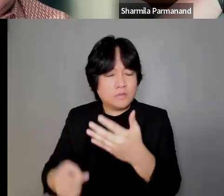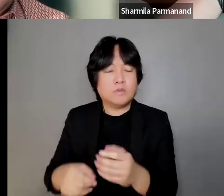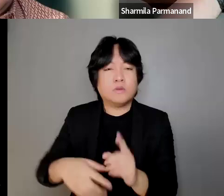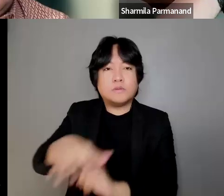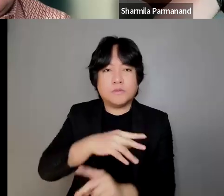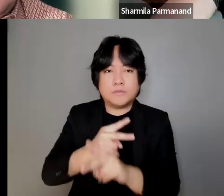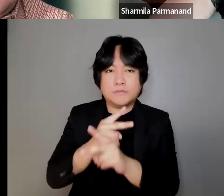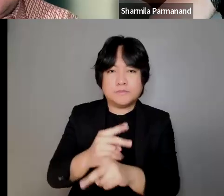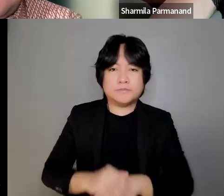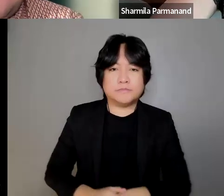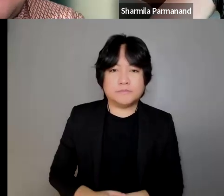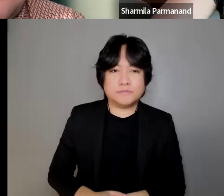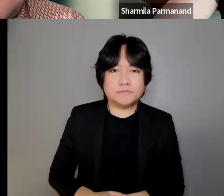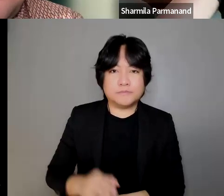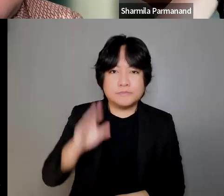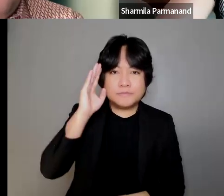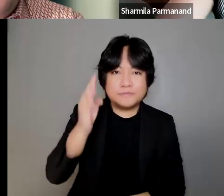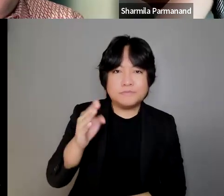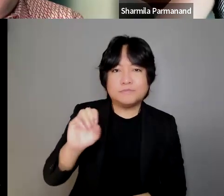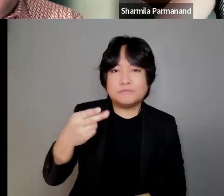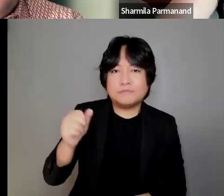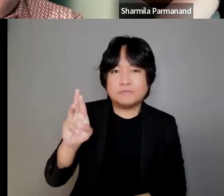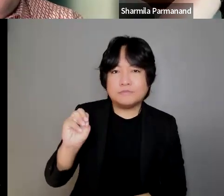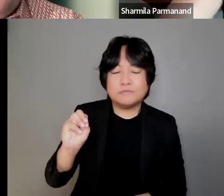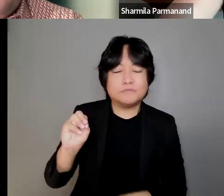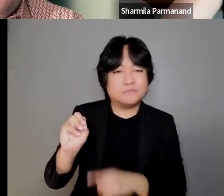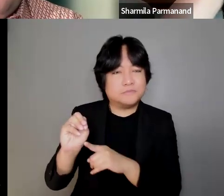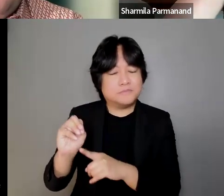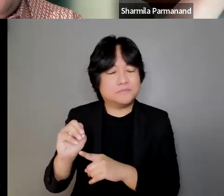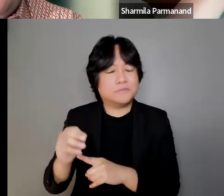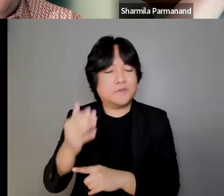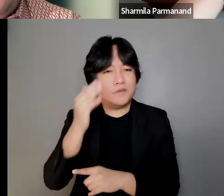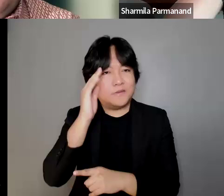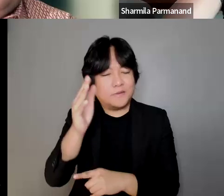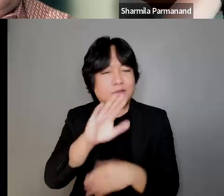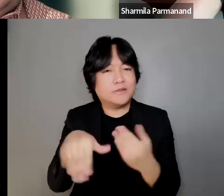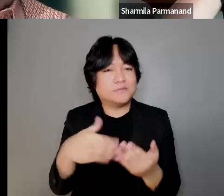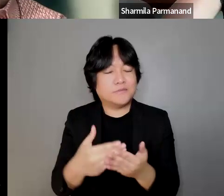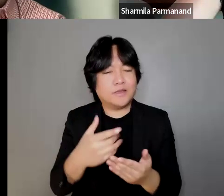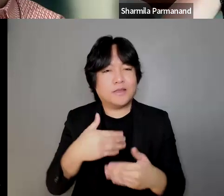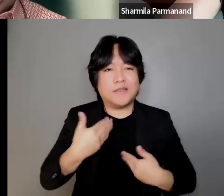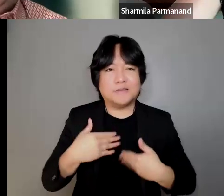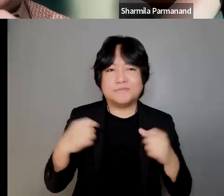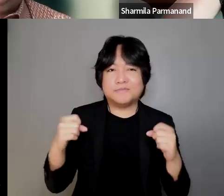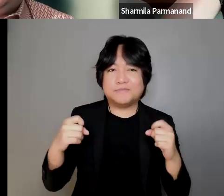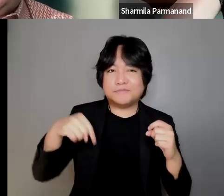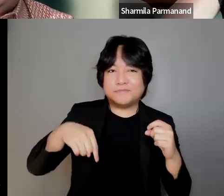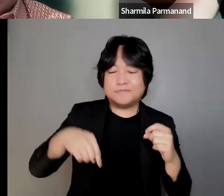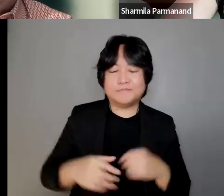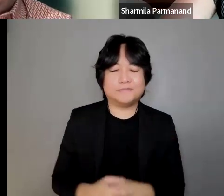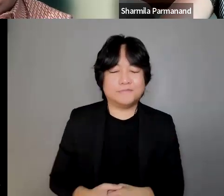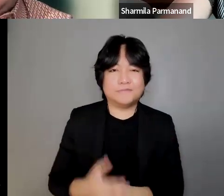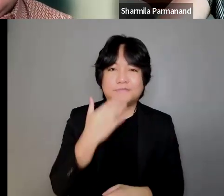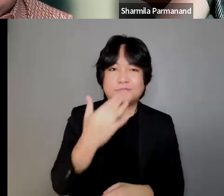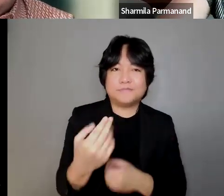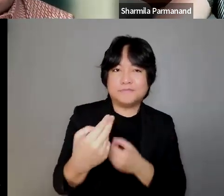Hi, Charms. Hello, hi everyone. Really happy to be chatting with you today. Yay. Thank you for joining